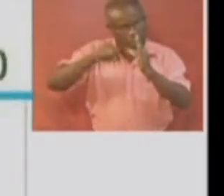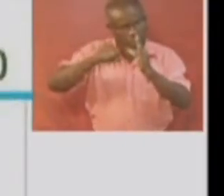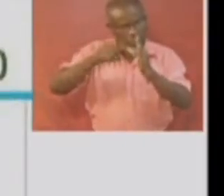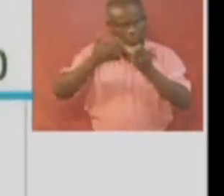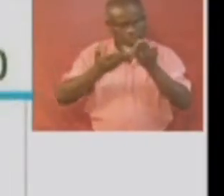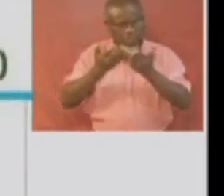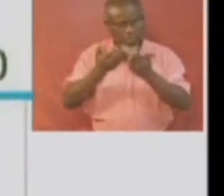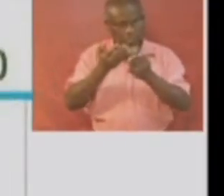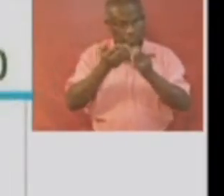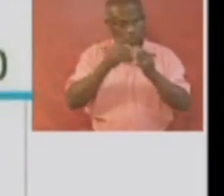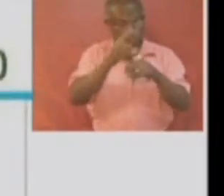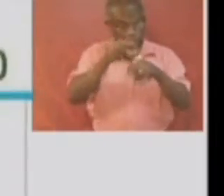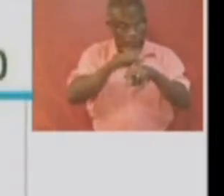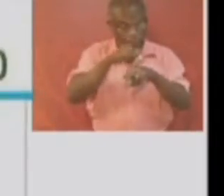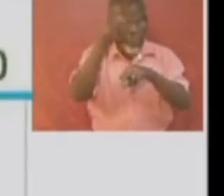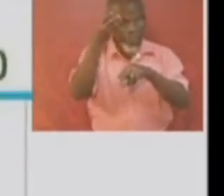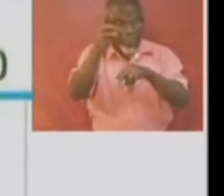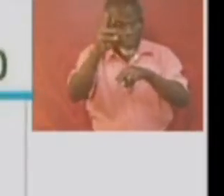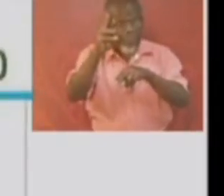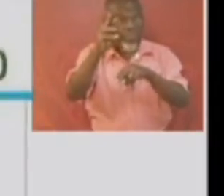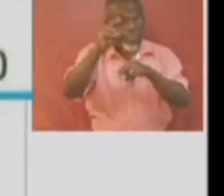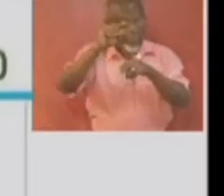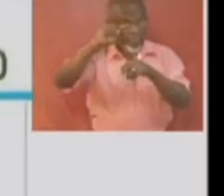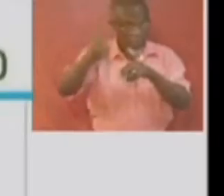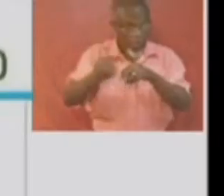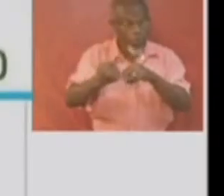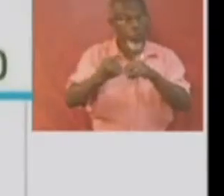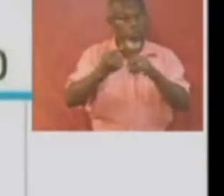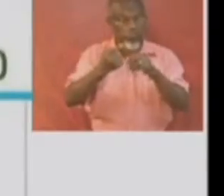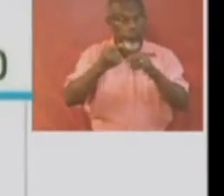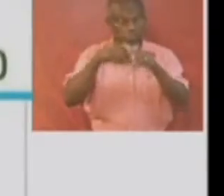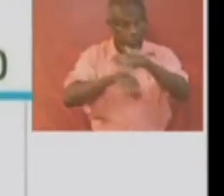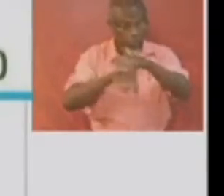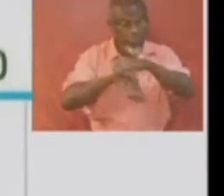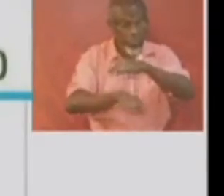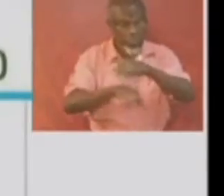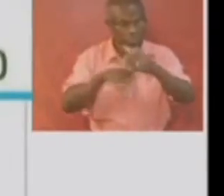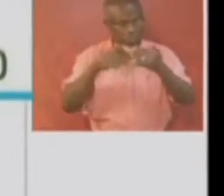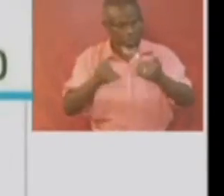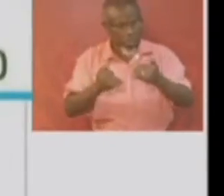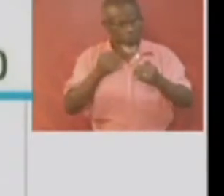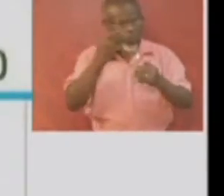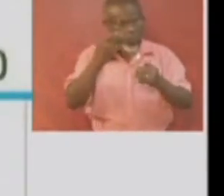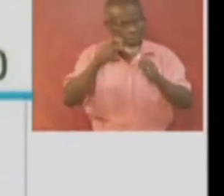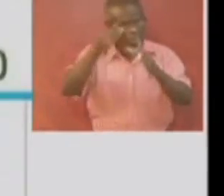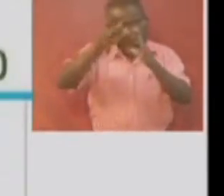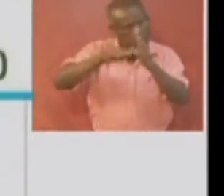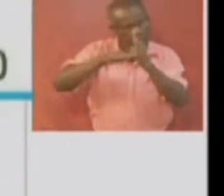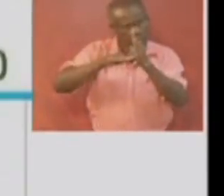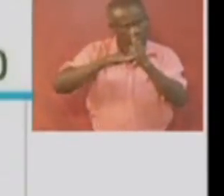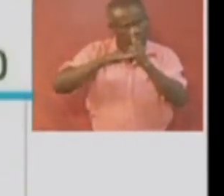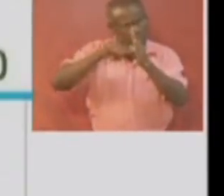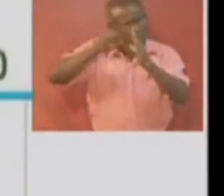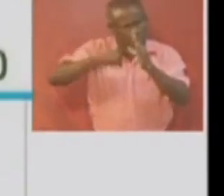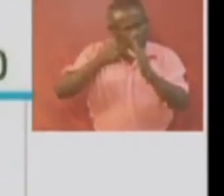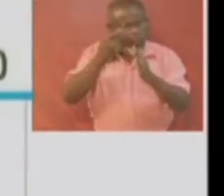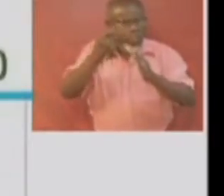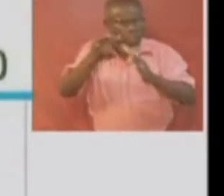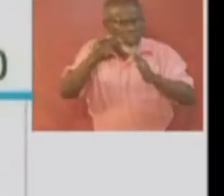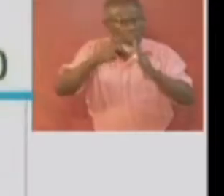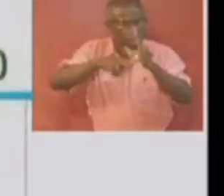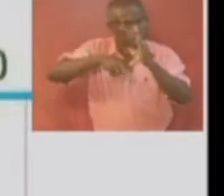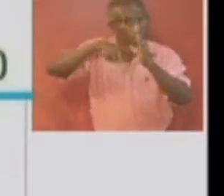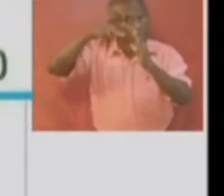annual births. This year, we've had less, and also we are now seeing that rise, but we are well prepared for it.